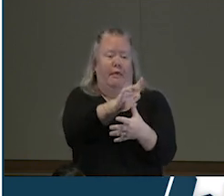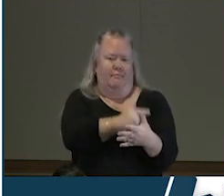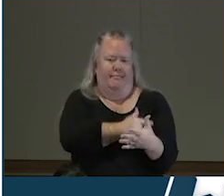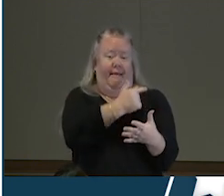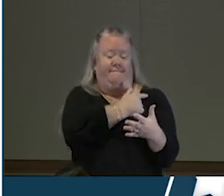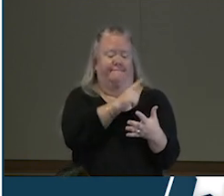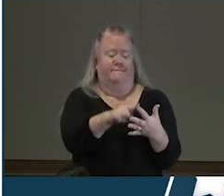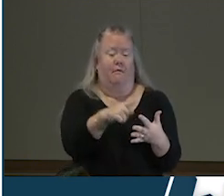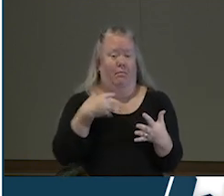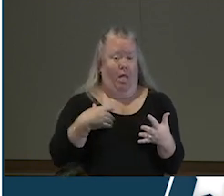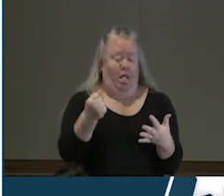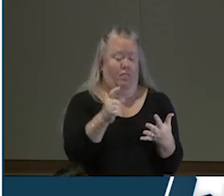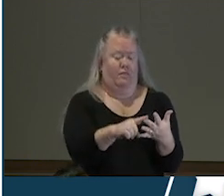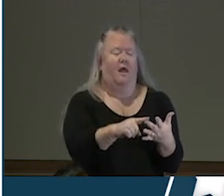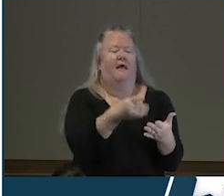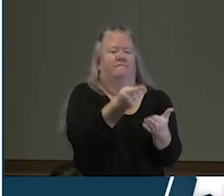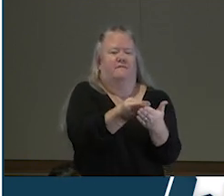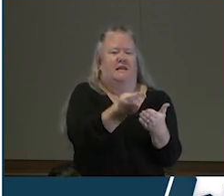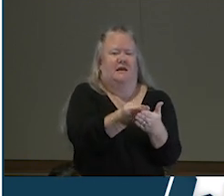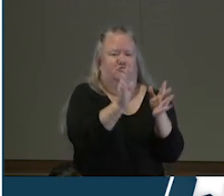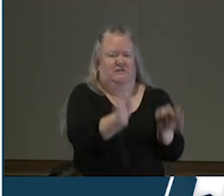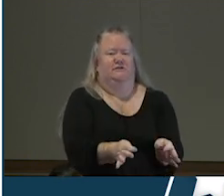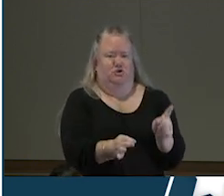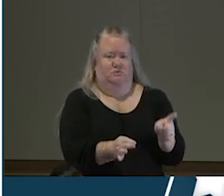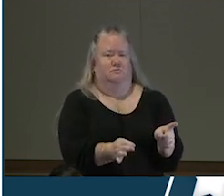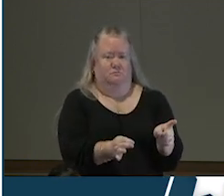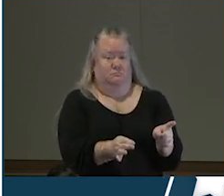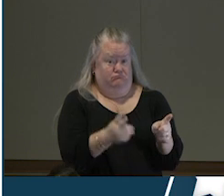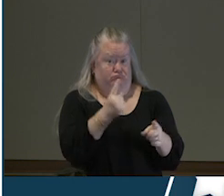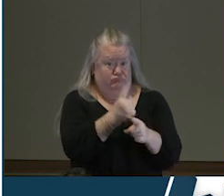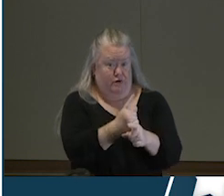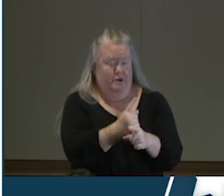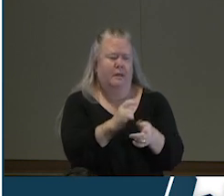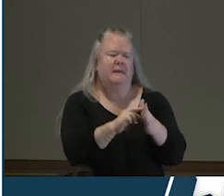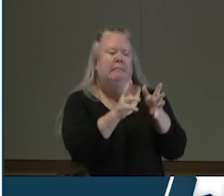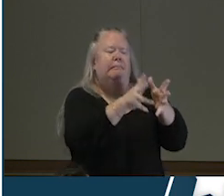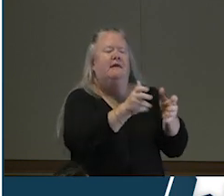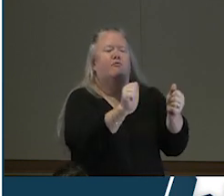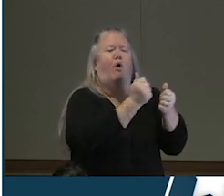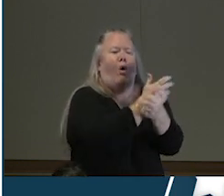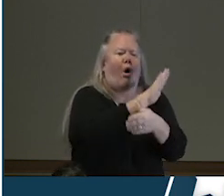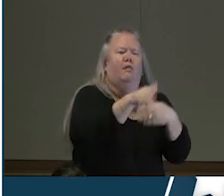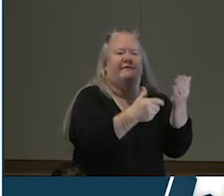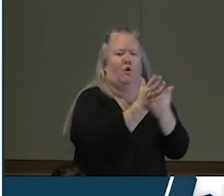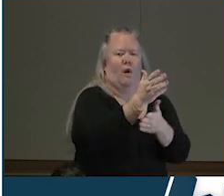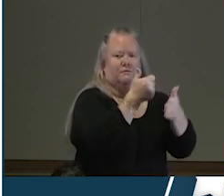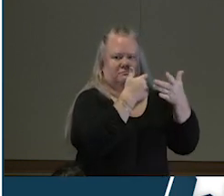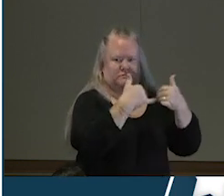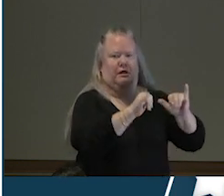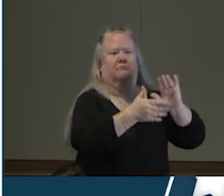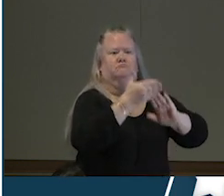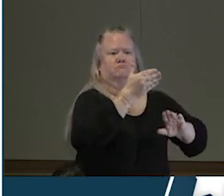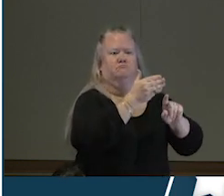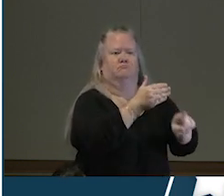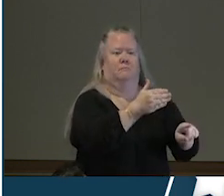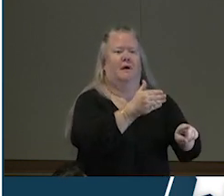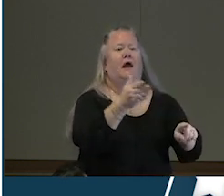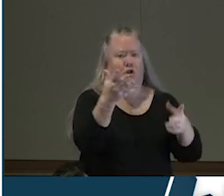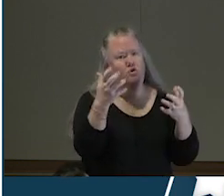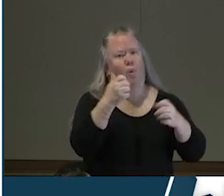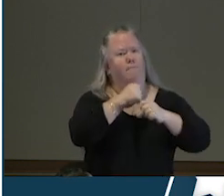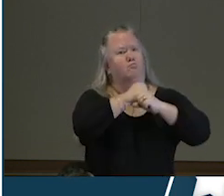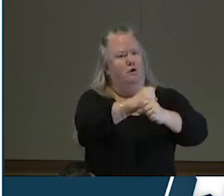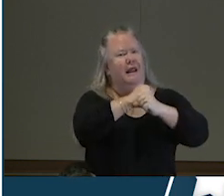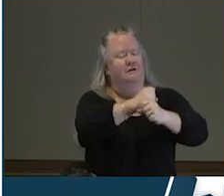life, health, and financial decisions, right? Leaving them with all their rights. And that way you really have protection.